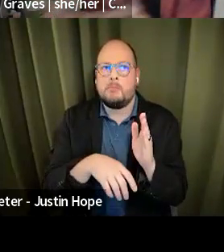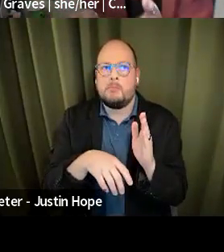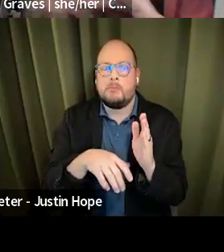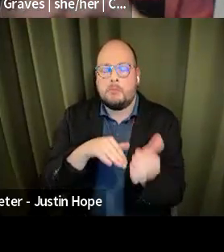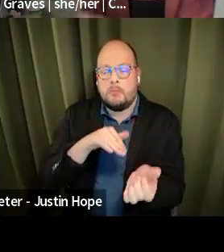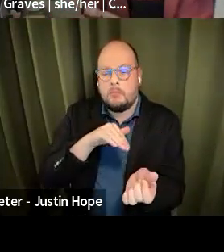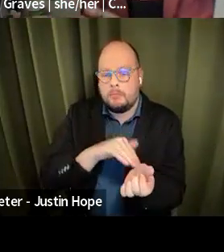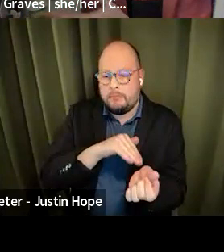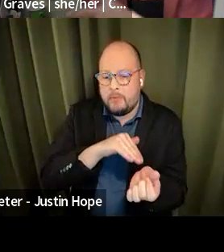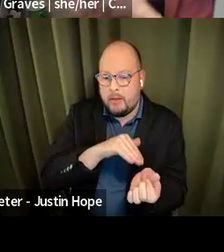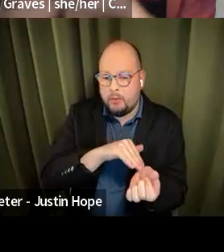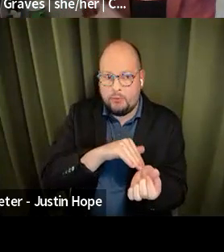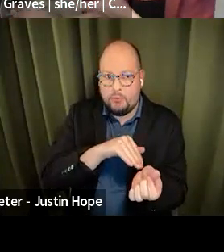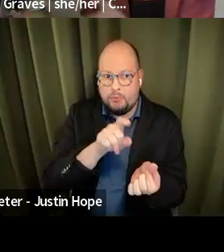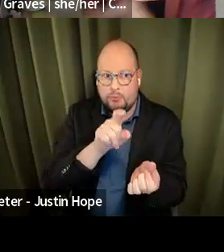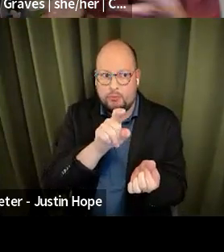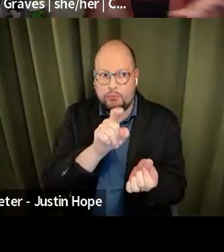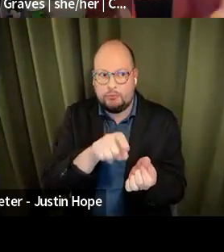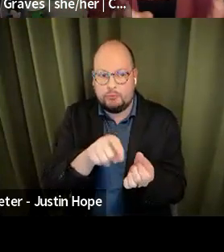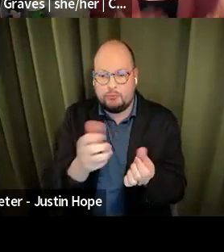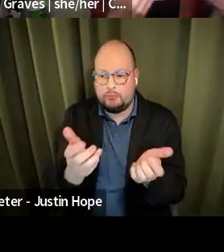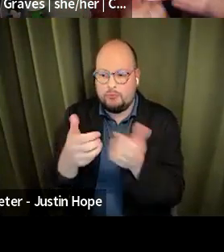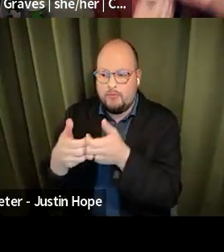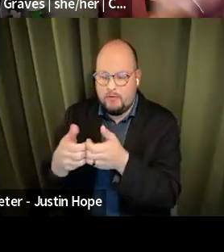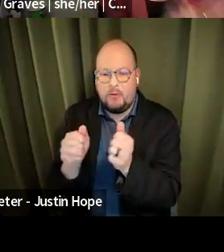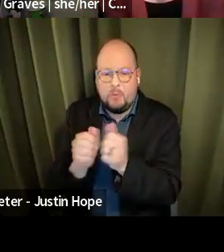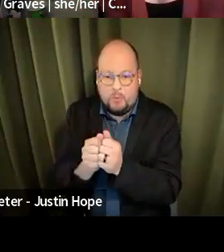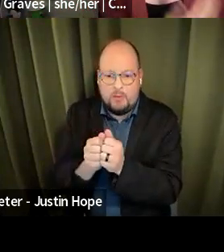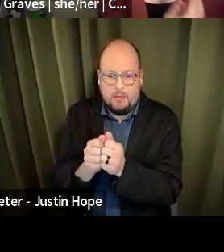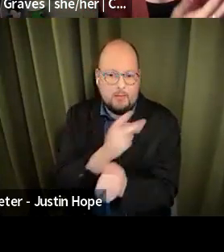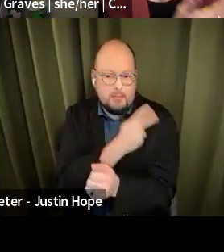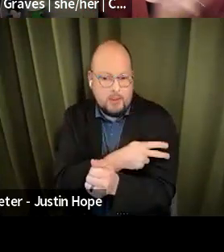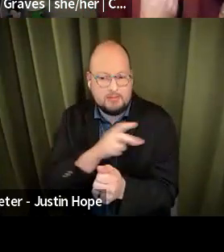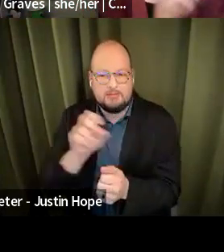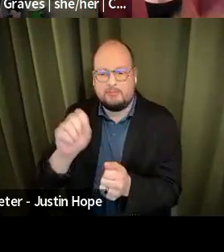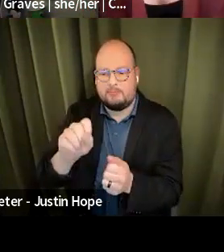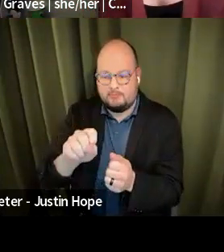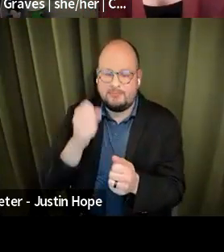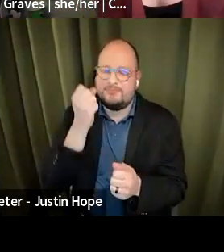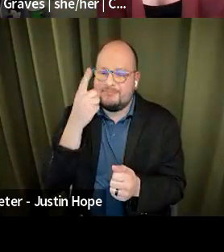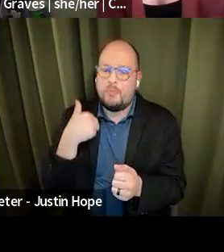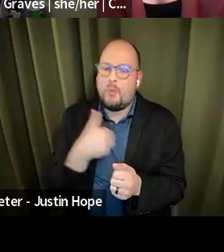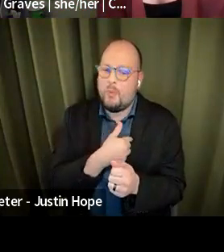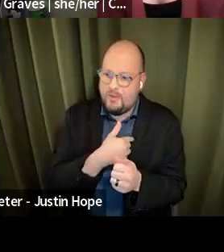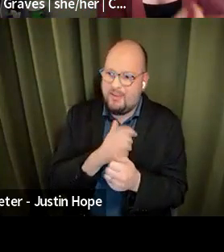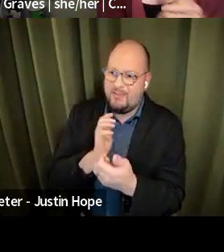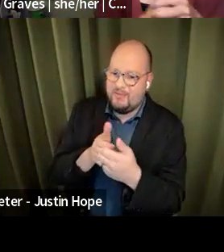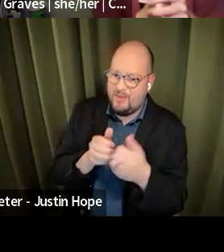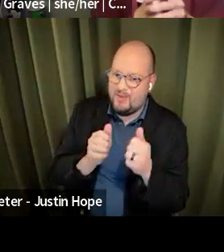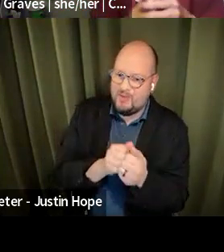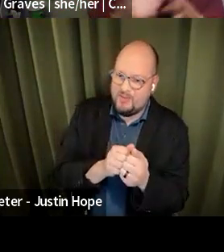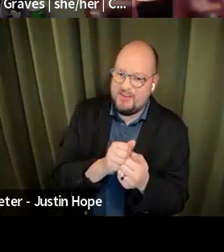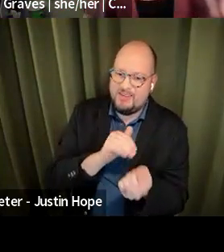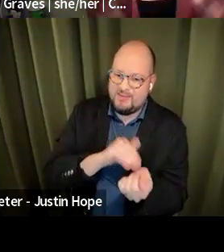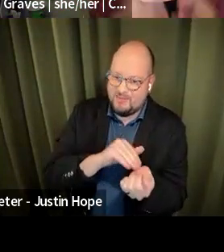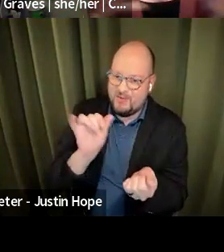in line with our patients, but we also have to make sure that we're in line with our providers so that they're hearing the messages that we're